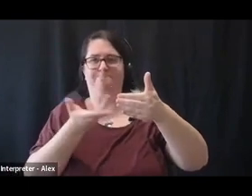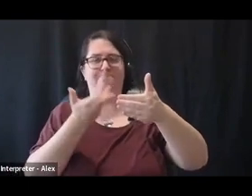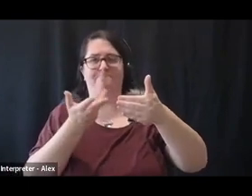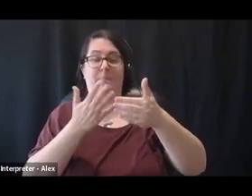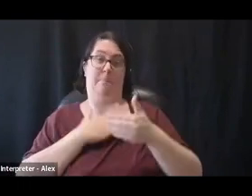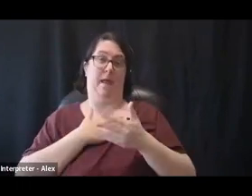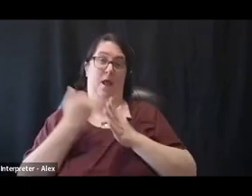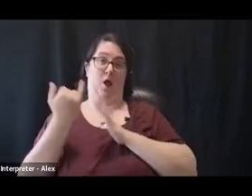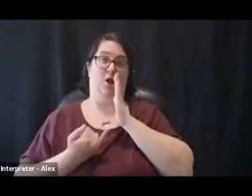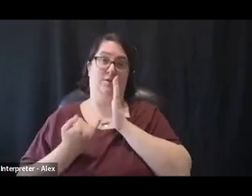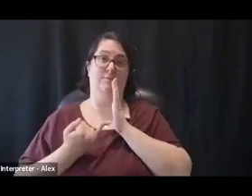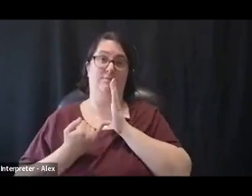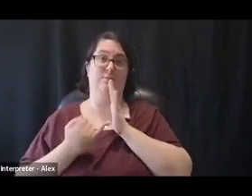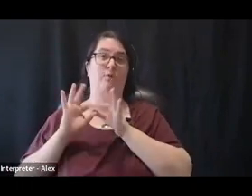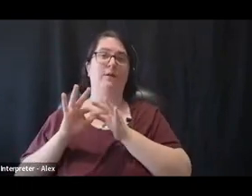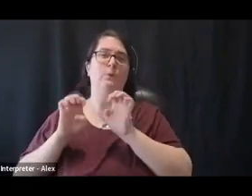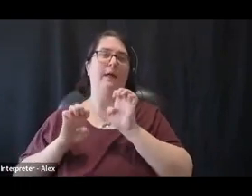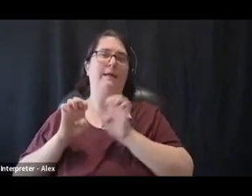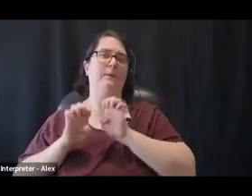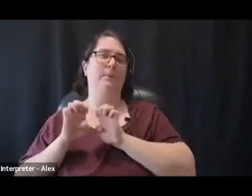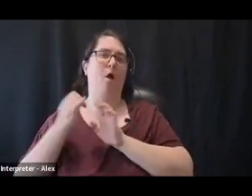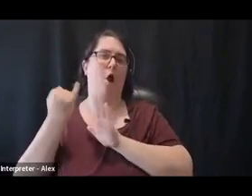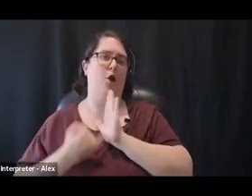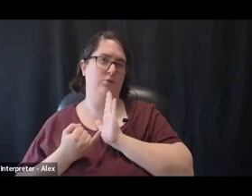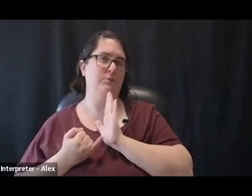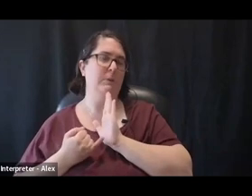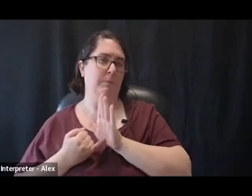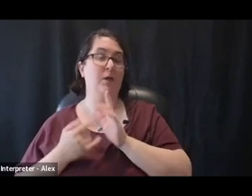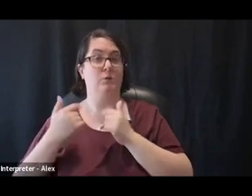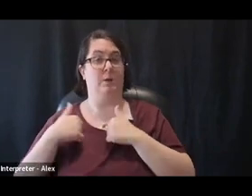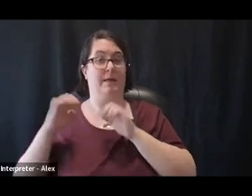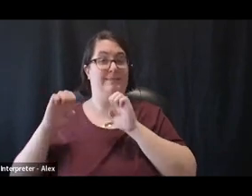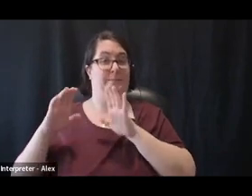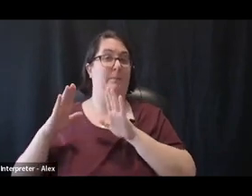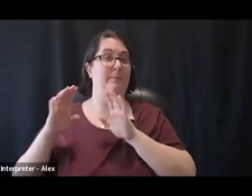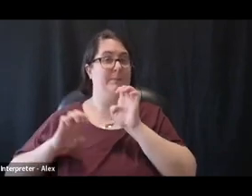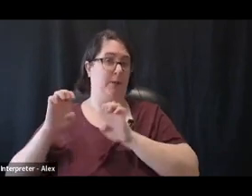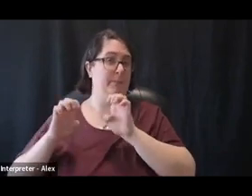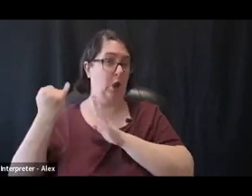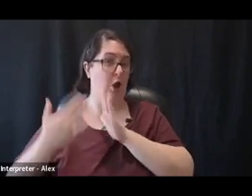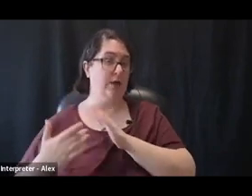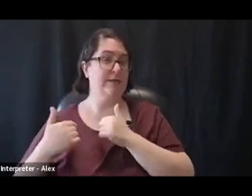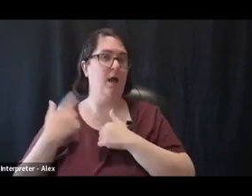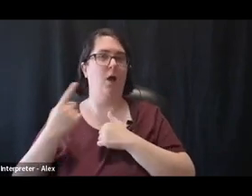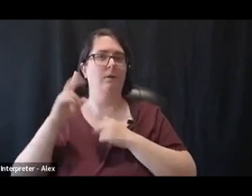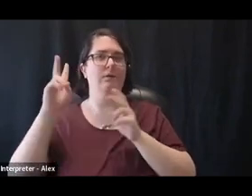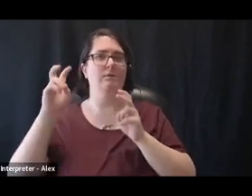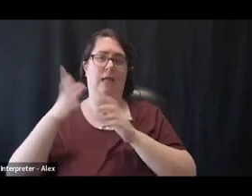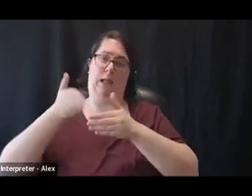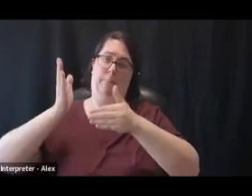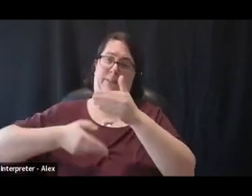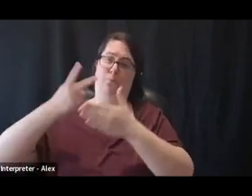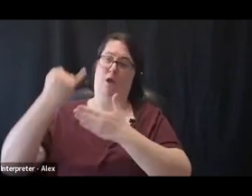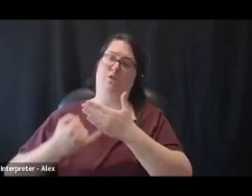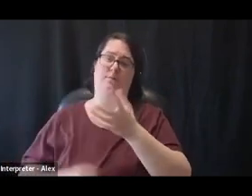my artistic practice is in experimental art forms. And as an experimental artist, I've always wondered about complete projects, because they